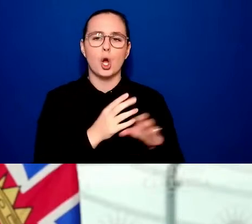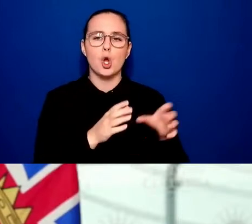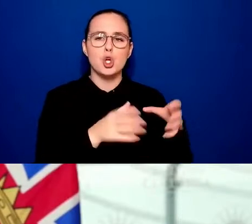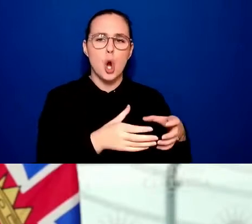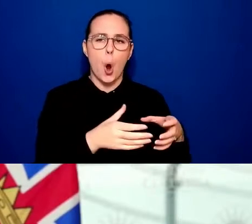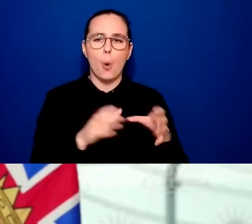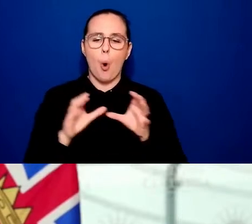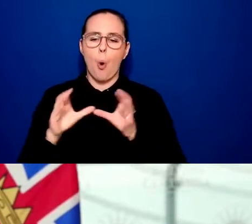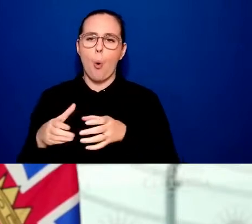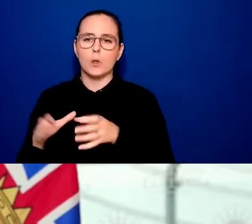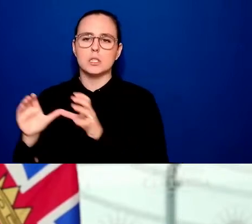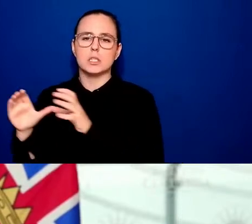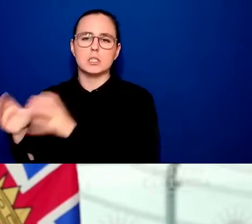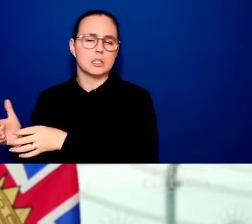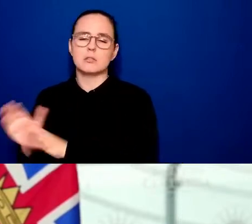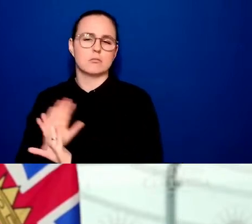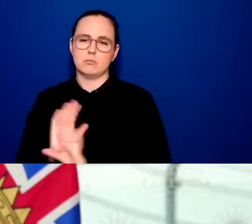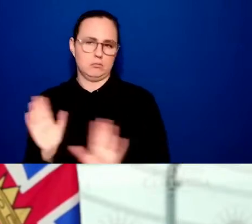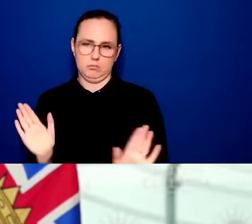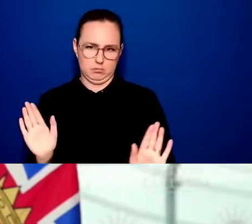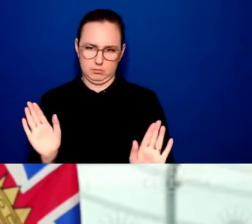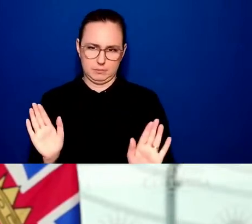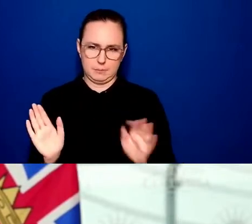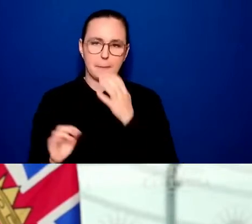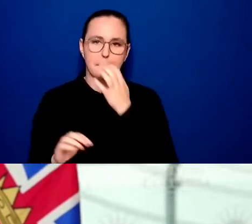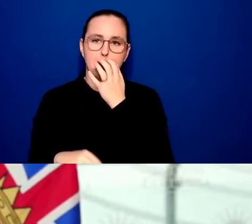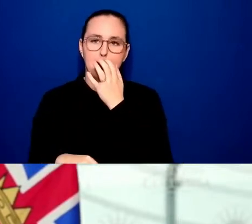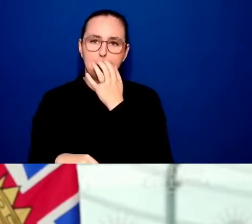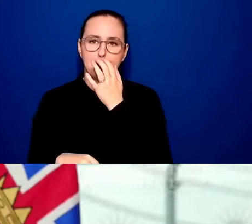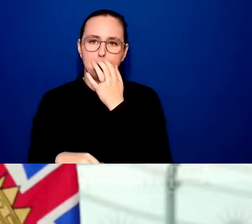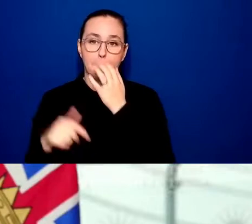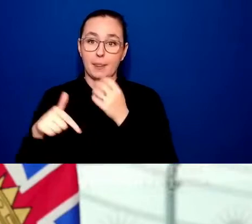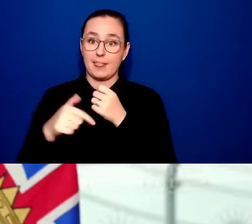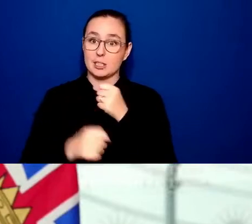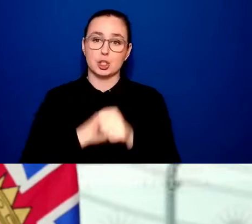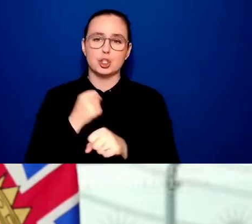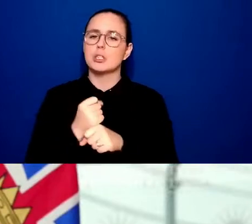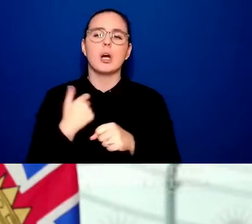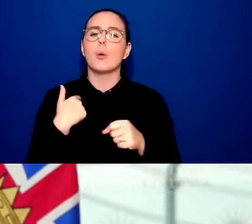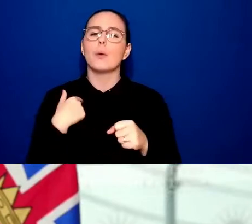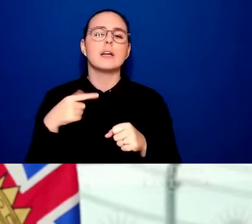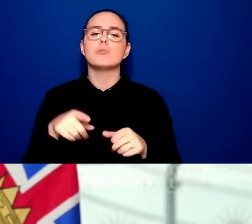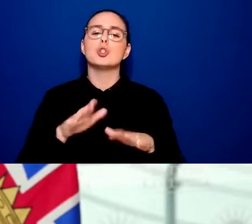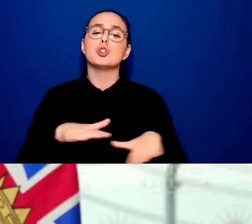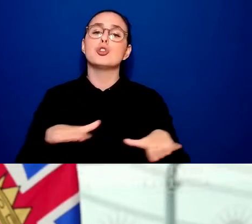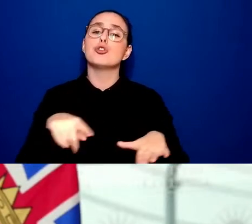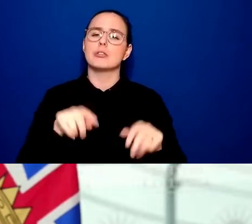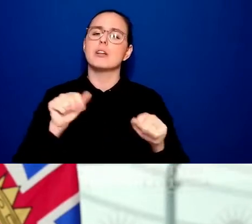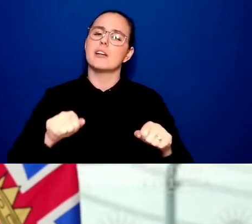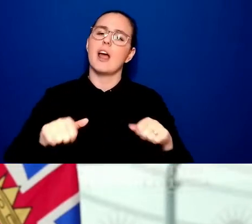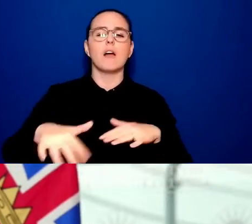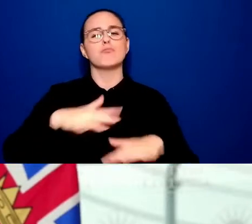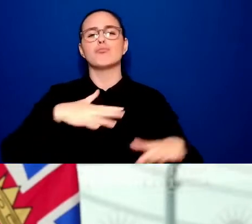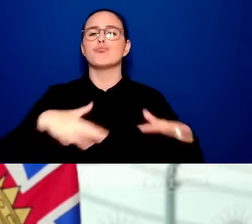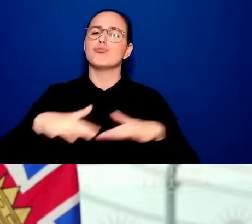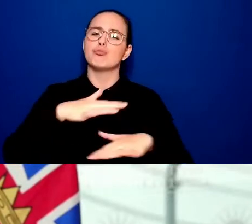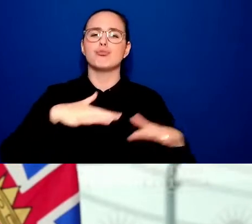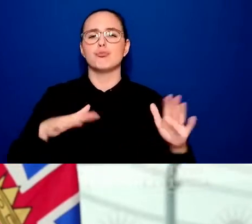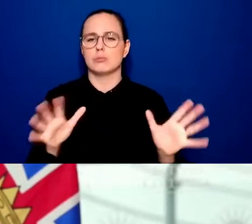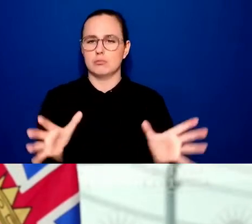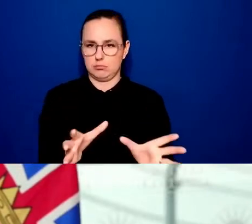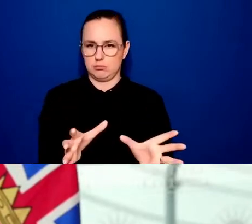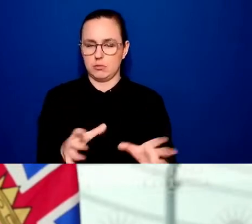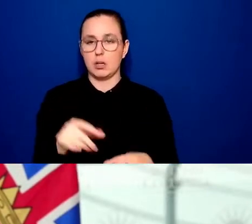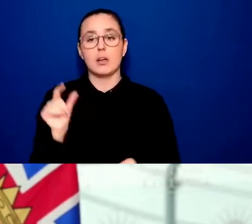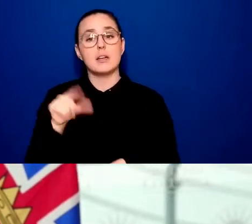in intermingling between classes in different grades. Those are important factors. The ventilation that we've been paying attention